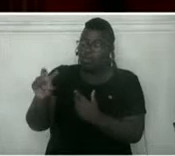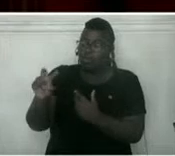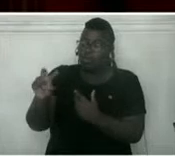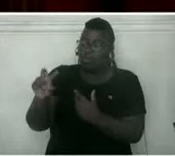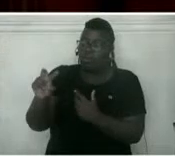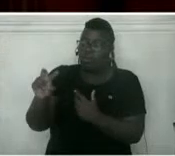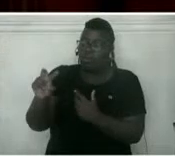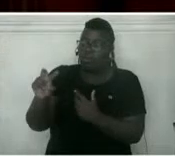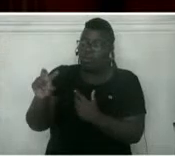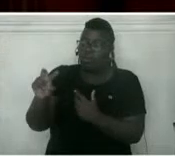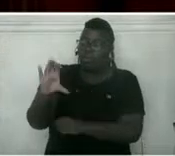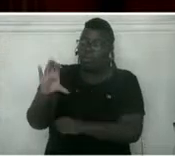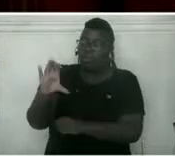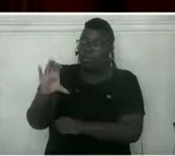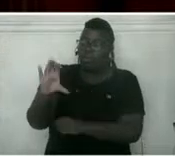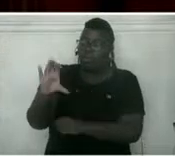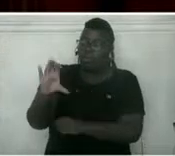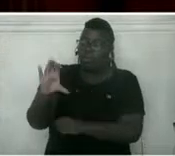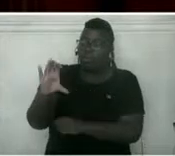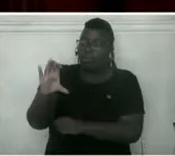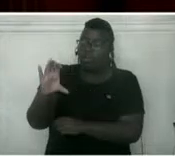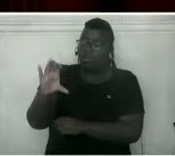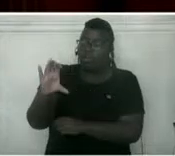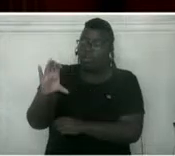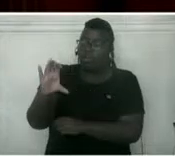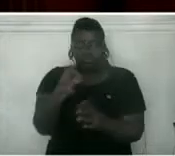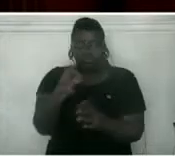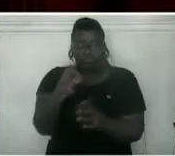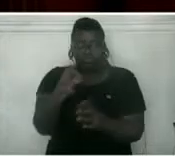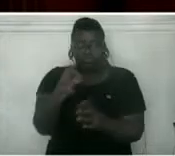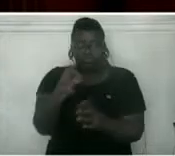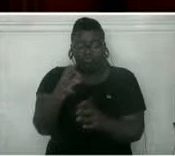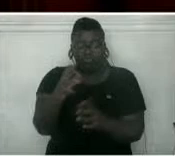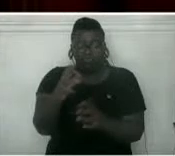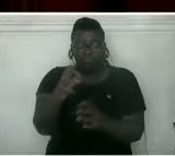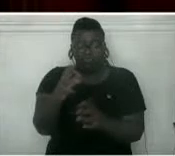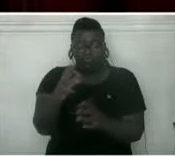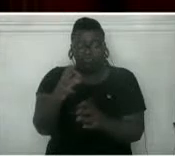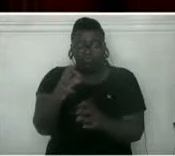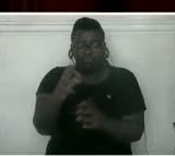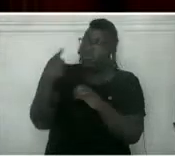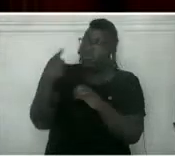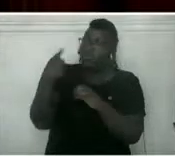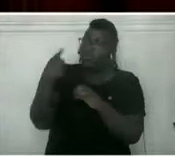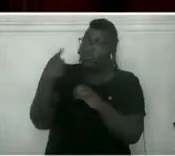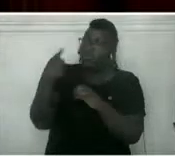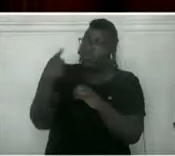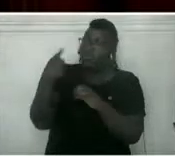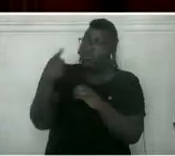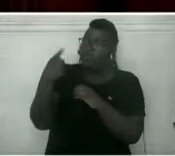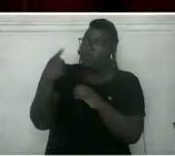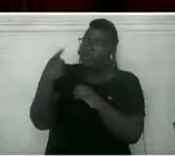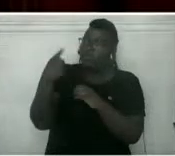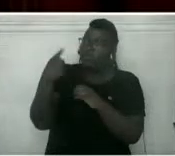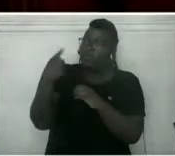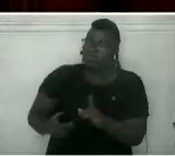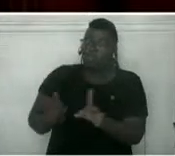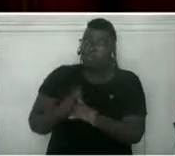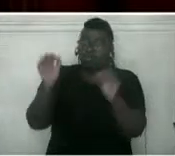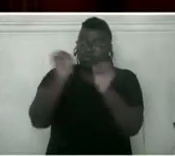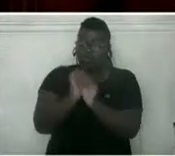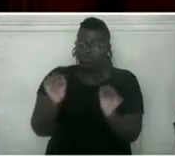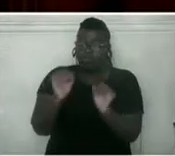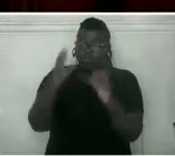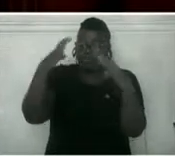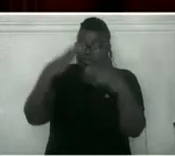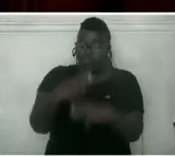being suitable for the establishment of shelters for the abused women. We have deliberately focused